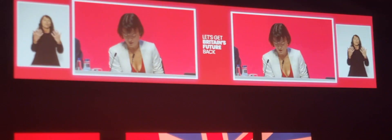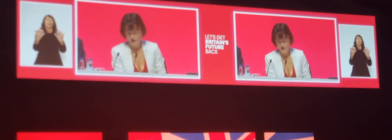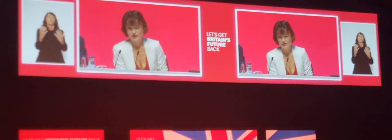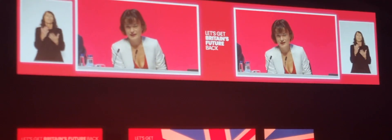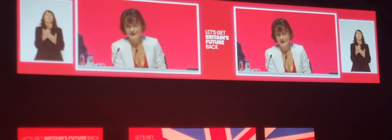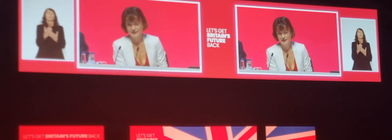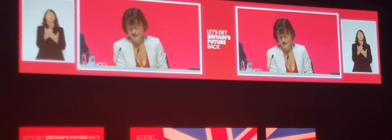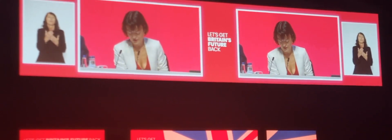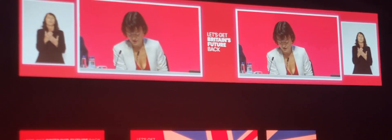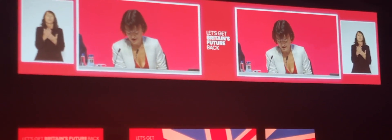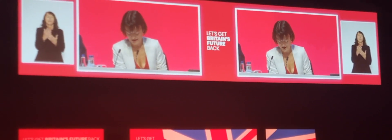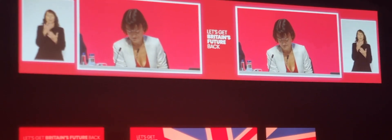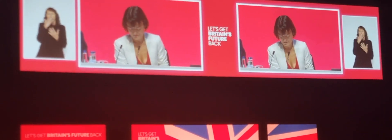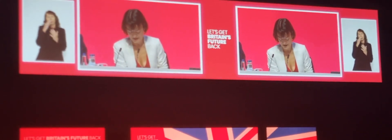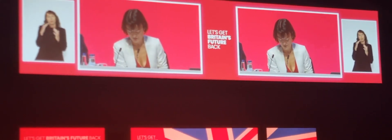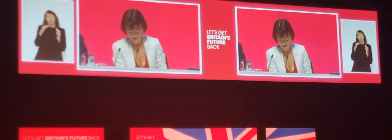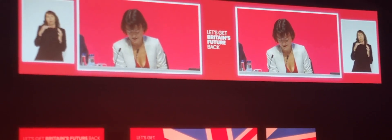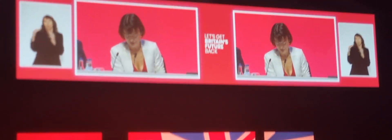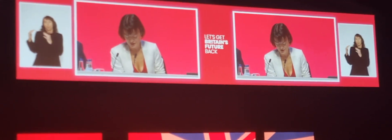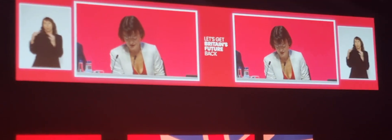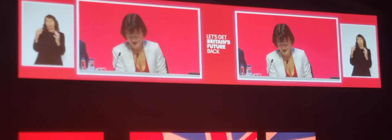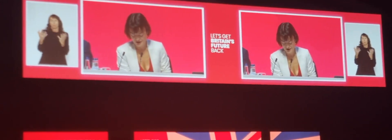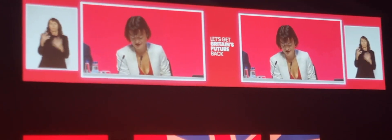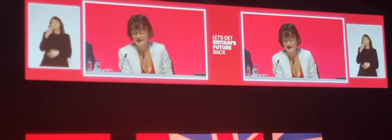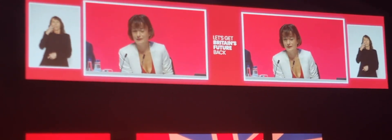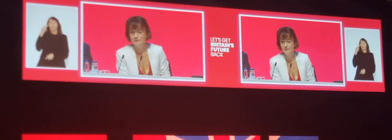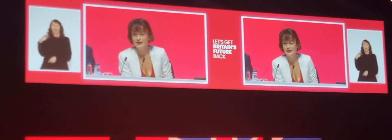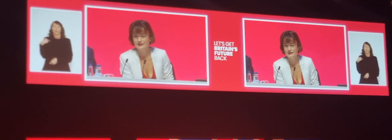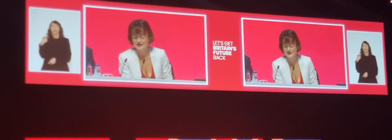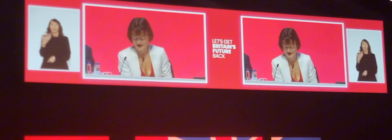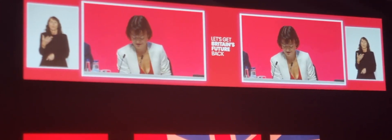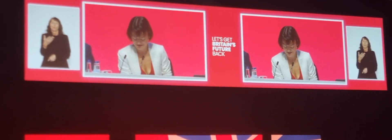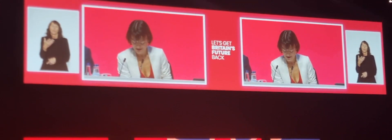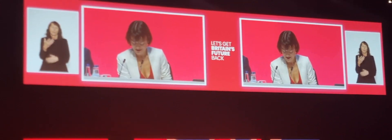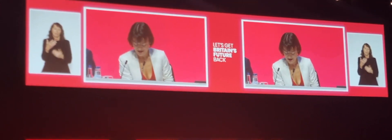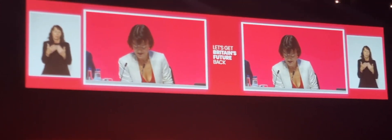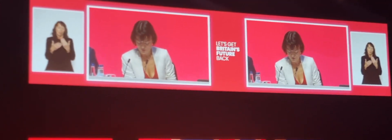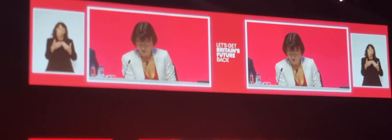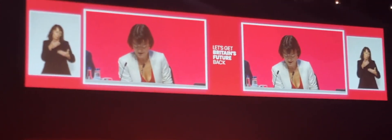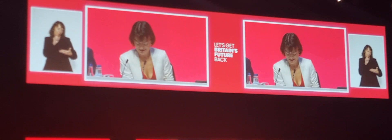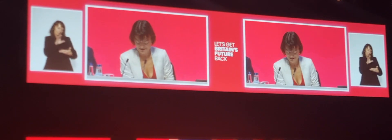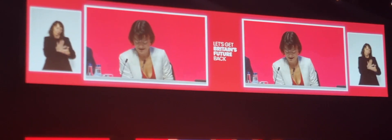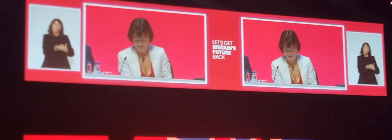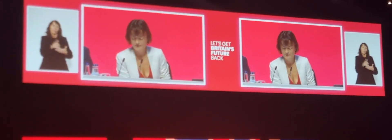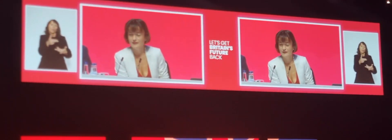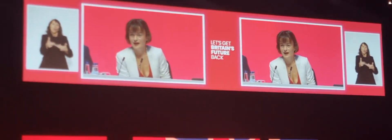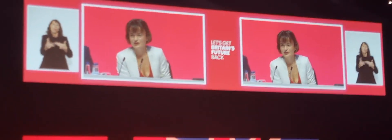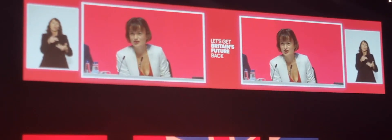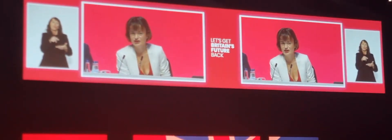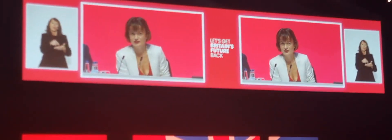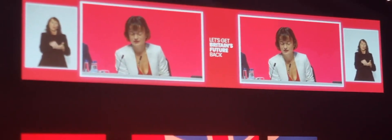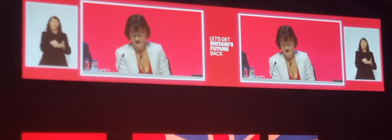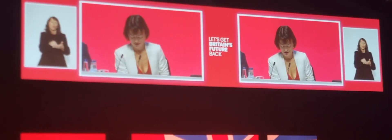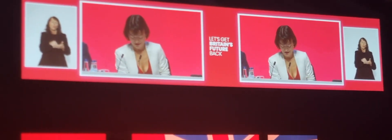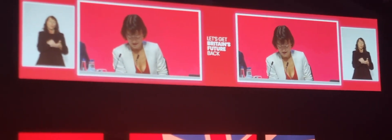Conference, the war in Ukraine may not be in the news to the same extent as it was this time last year, but